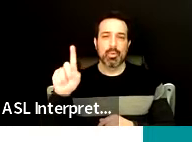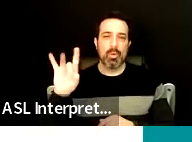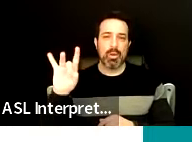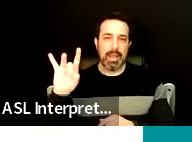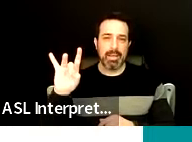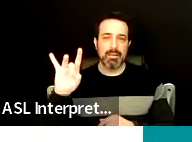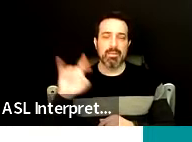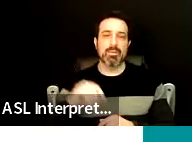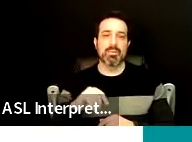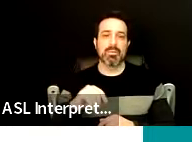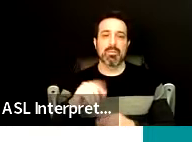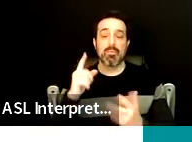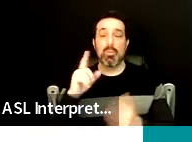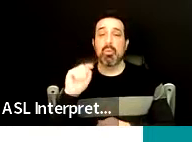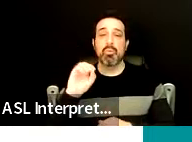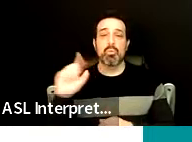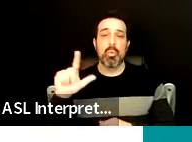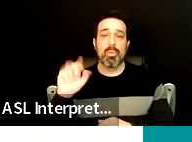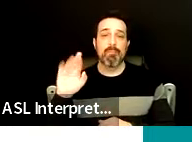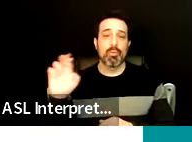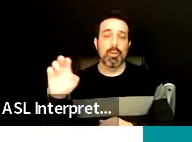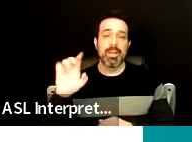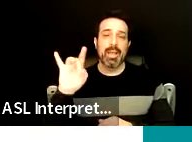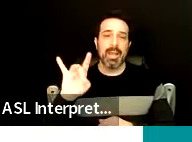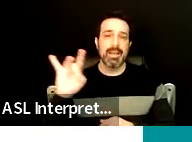503-897-9218 or our toll-free number at